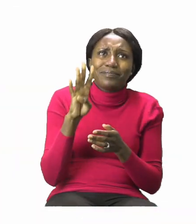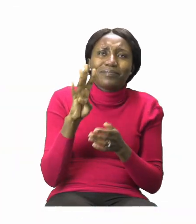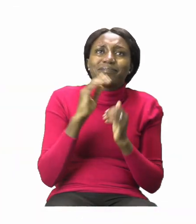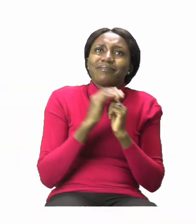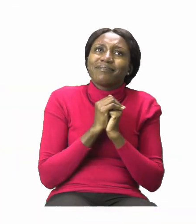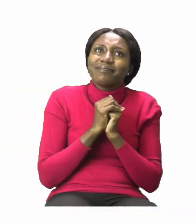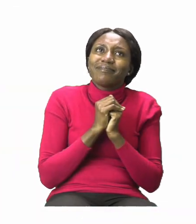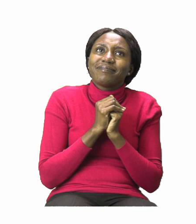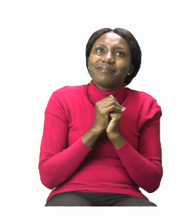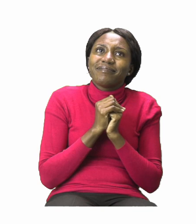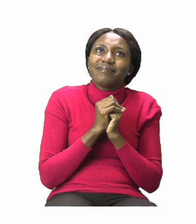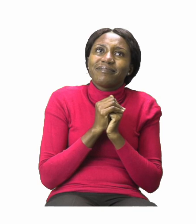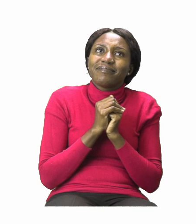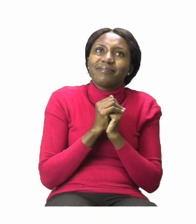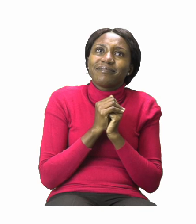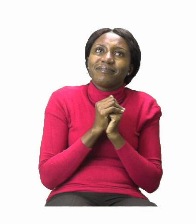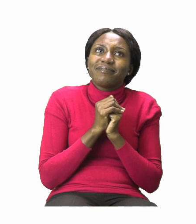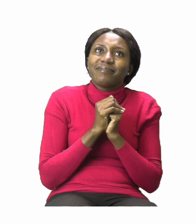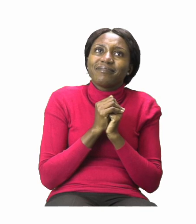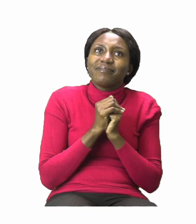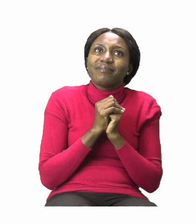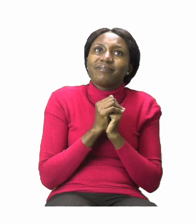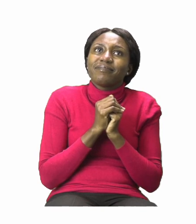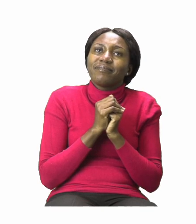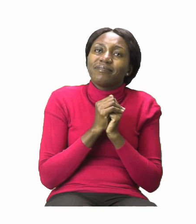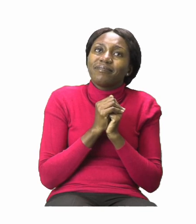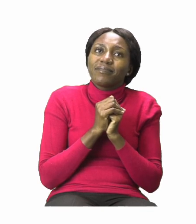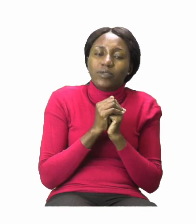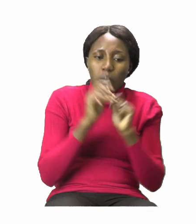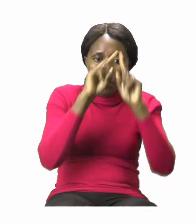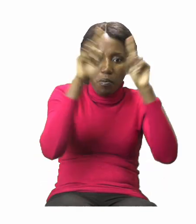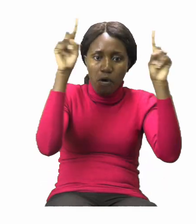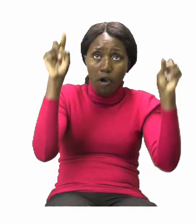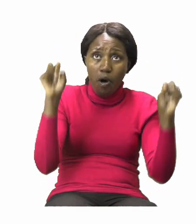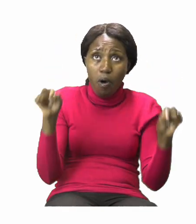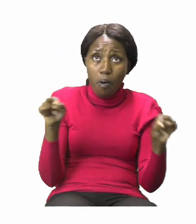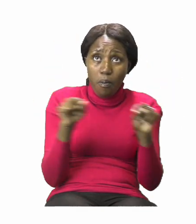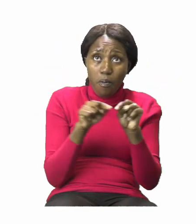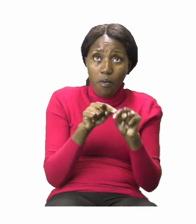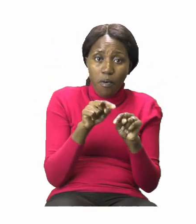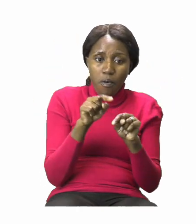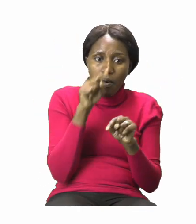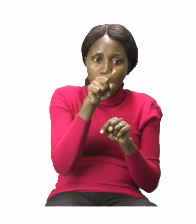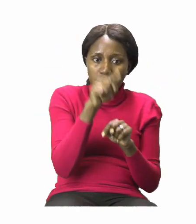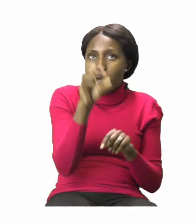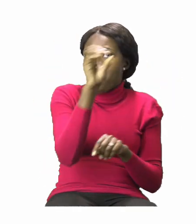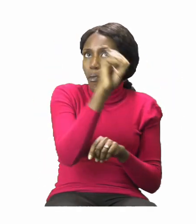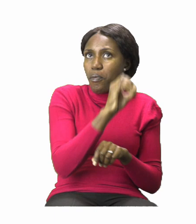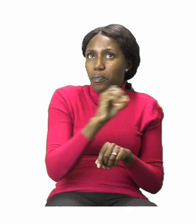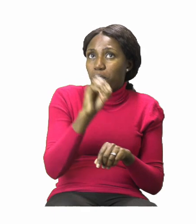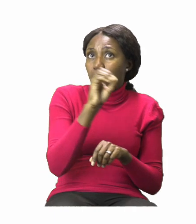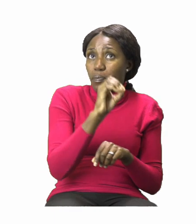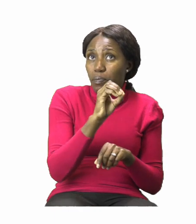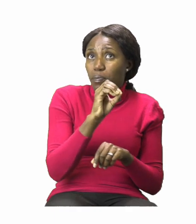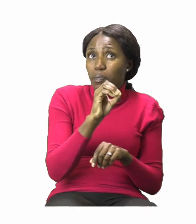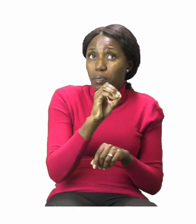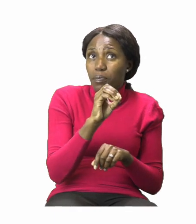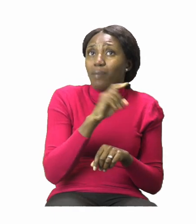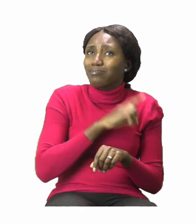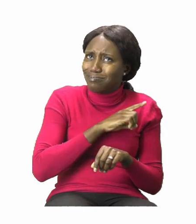On page 24, we have a blank page, and this is because you have a